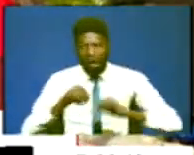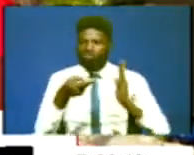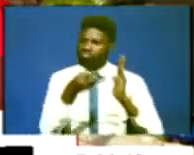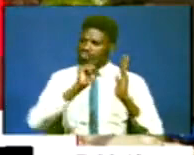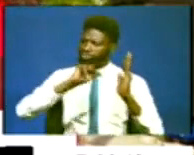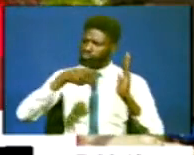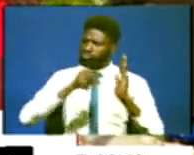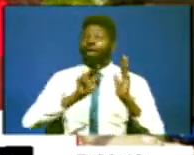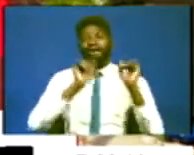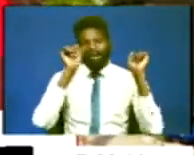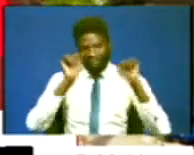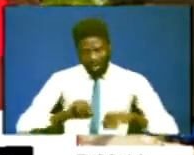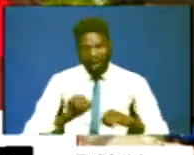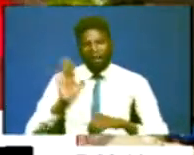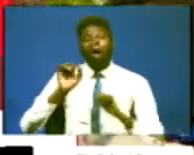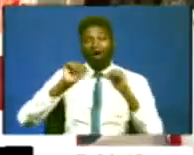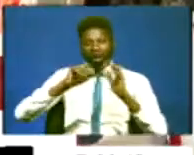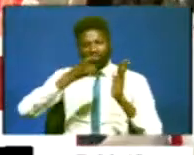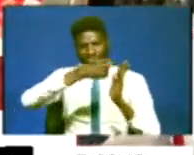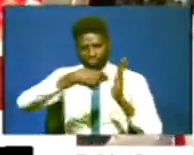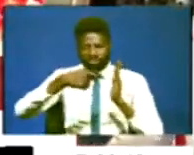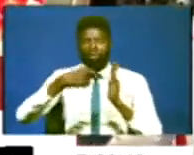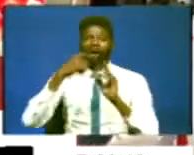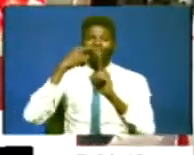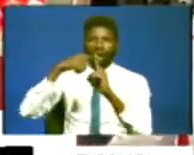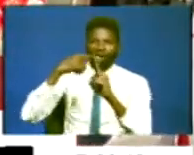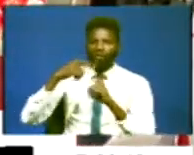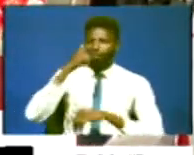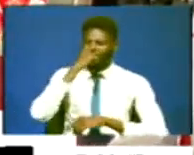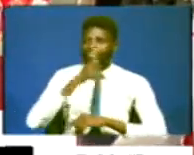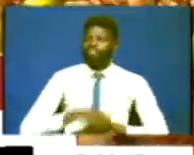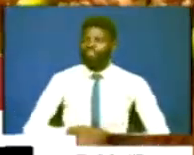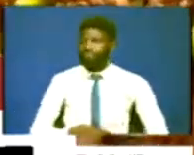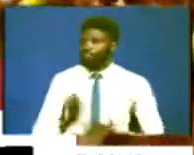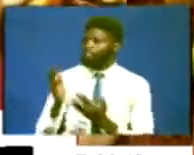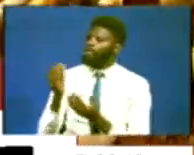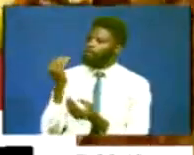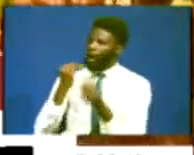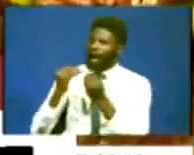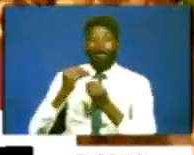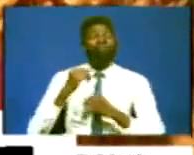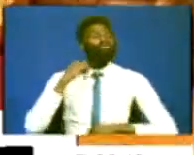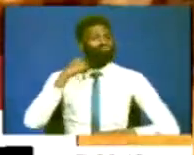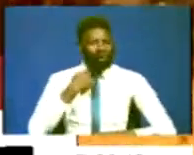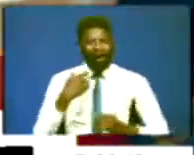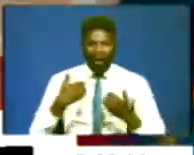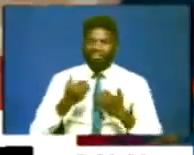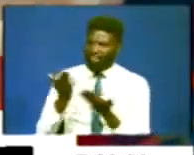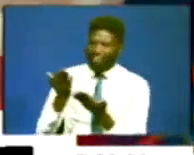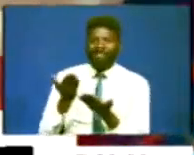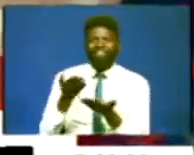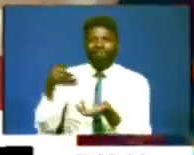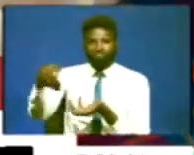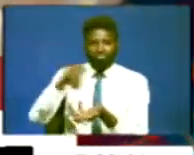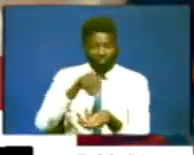fu. Fu means a kind of a good fortune. Vyakula vitamu vilipakuliwa na kulikuwa na chakula maalum ambacho kila Mchina